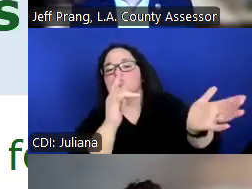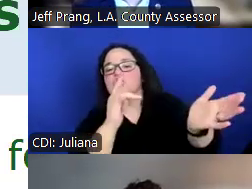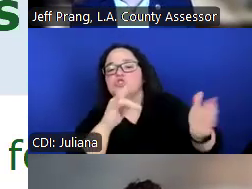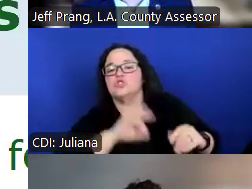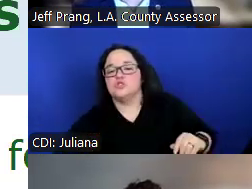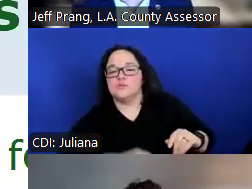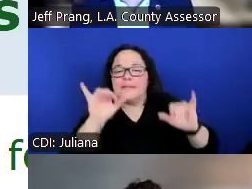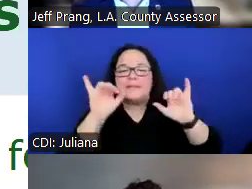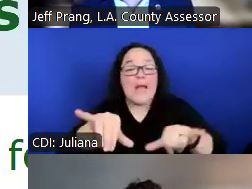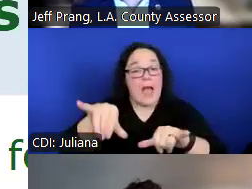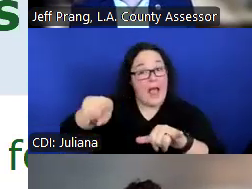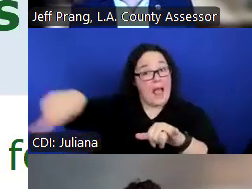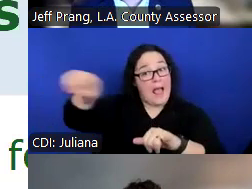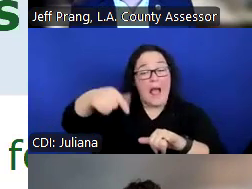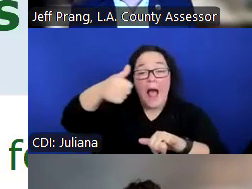problematic programs.